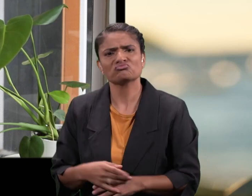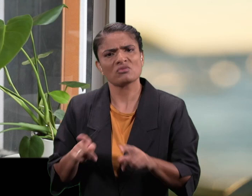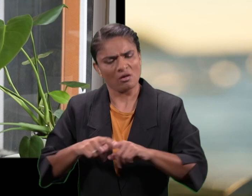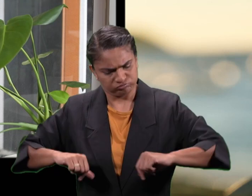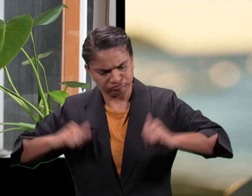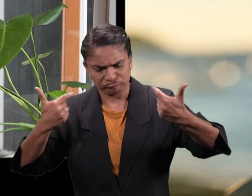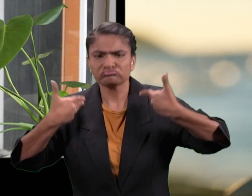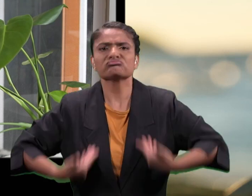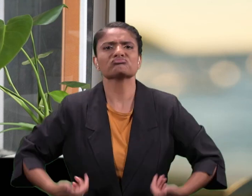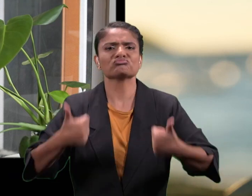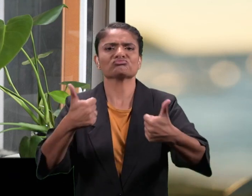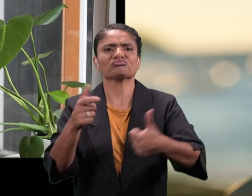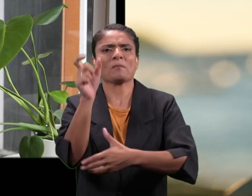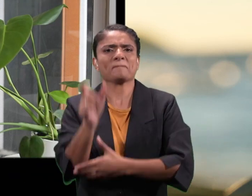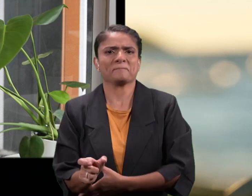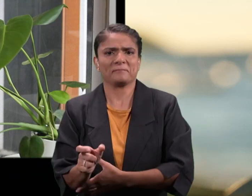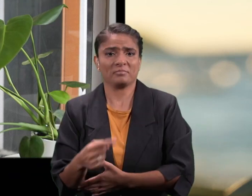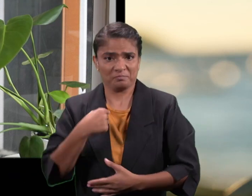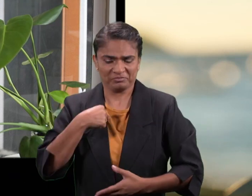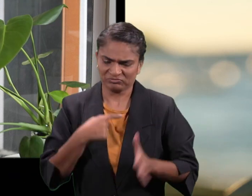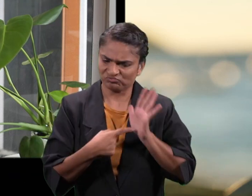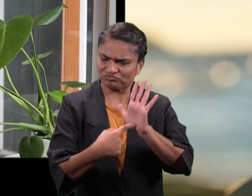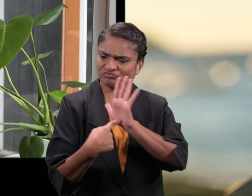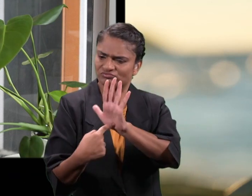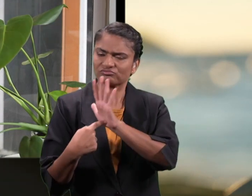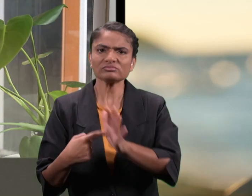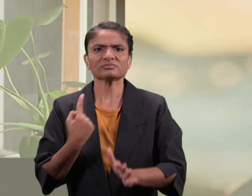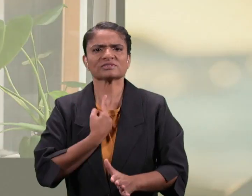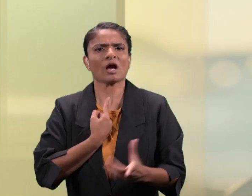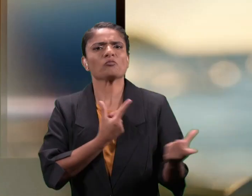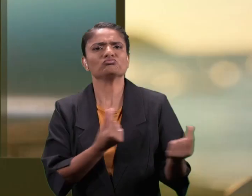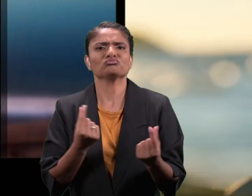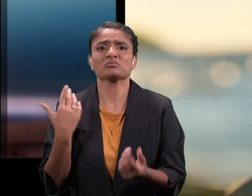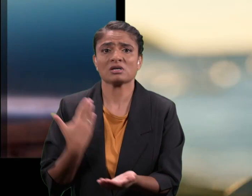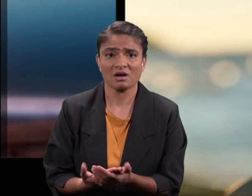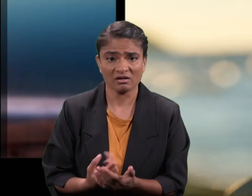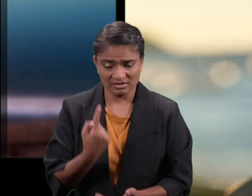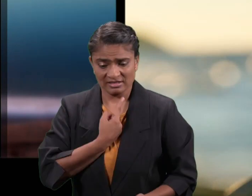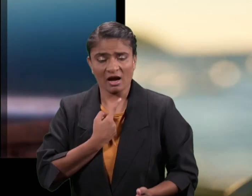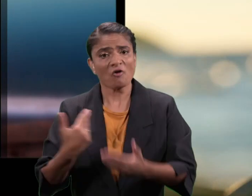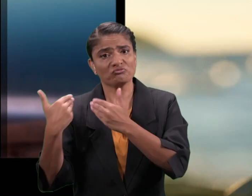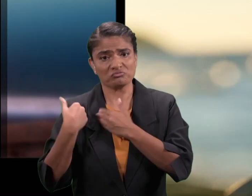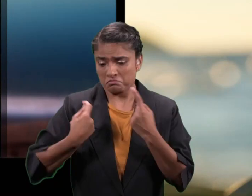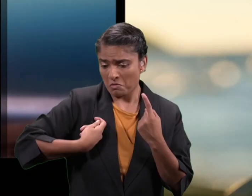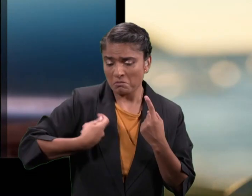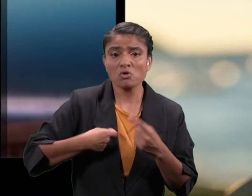person, but as a well-being person, because there's a lot of things that I can do for myself. I provide for myself, I